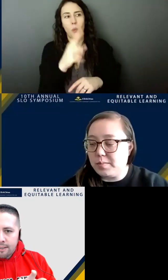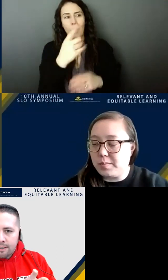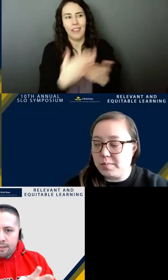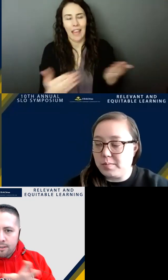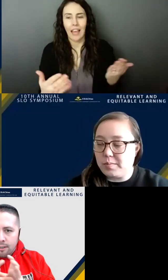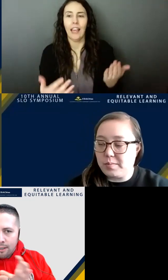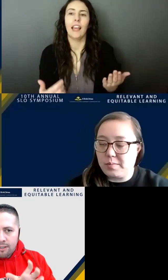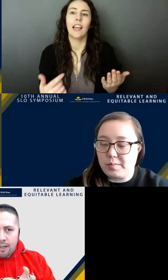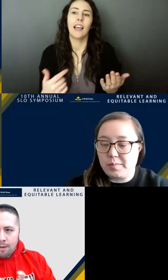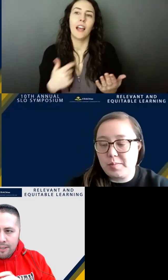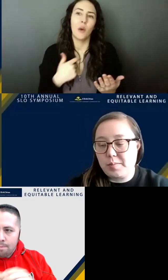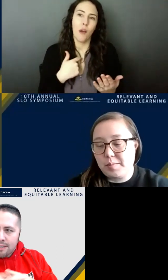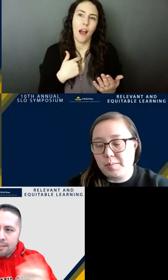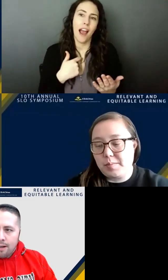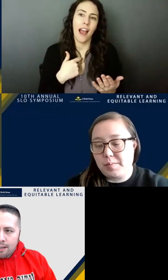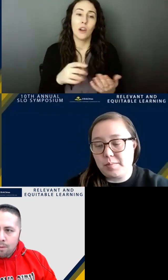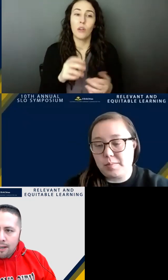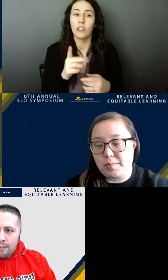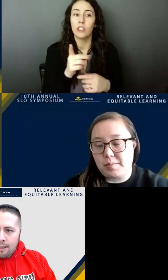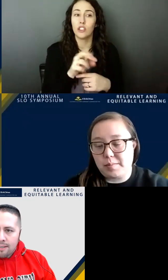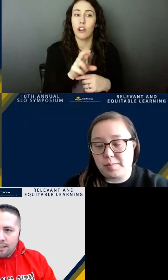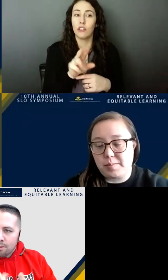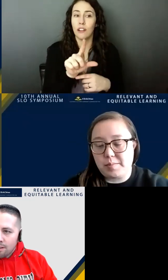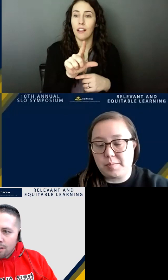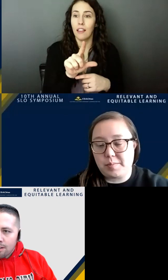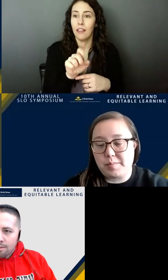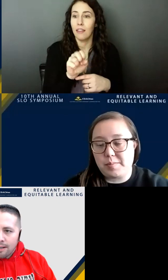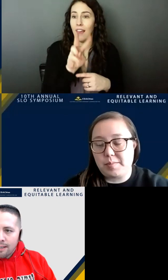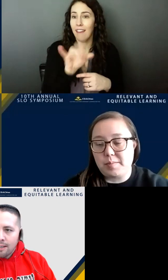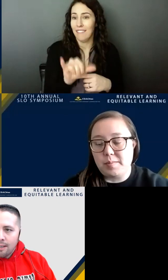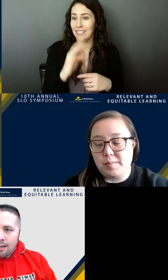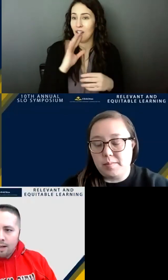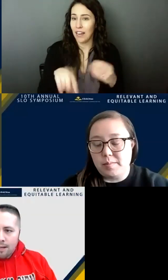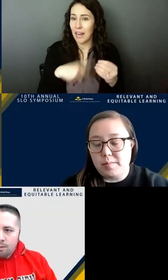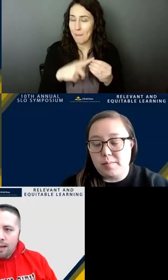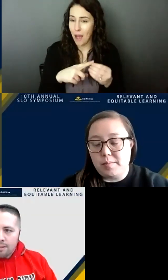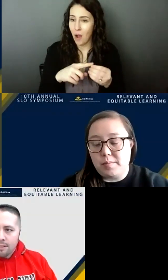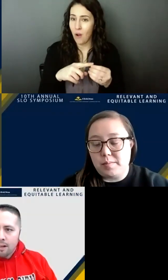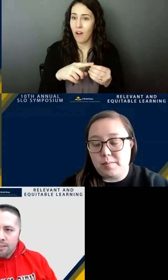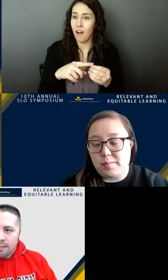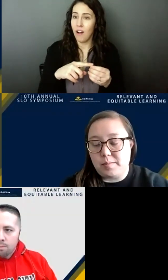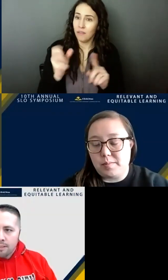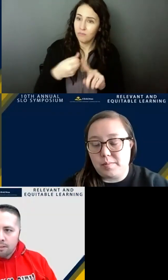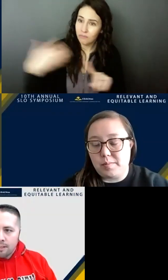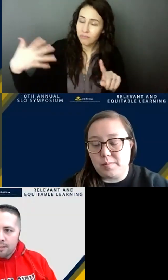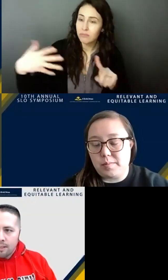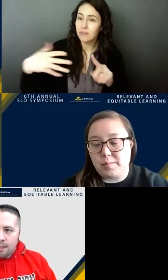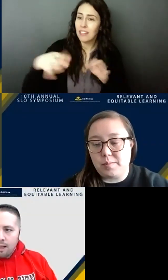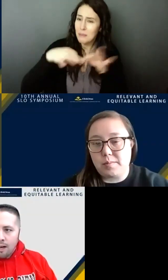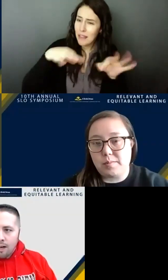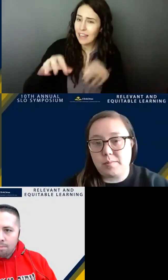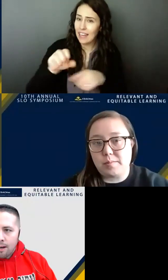as Dr. Levy talking about demystifying what SLOs are, right? I do have this conversation with